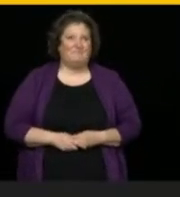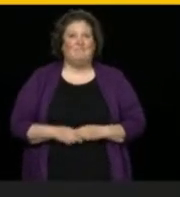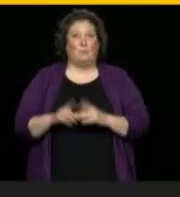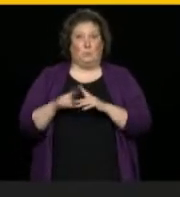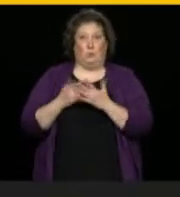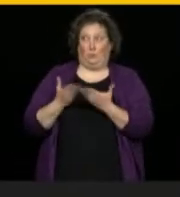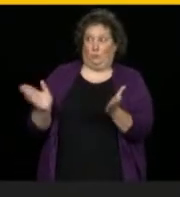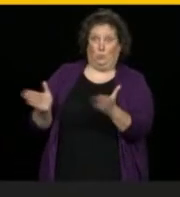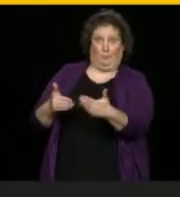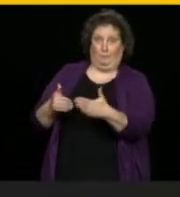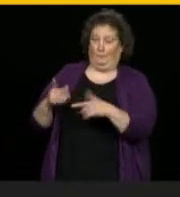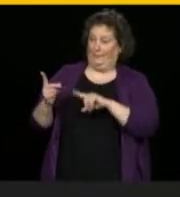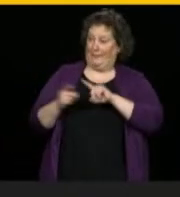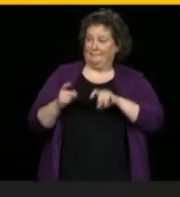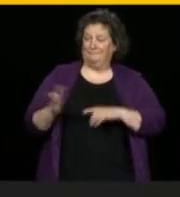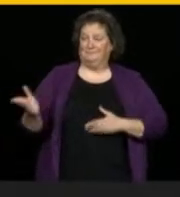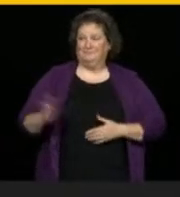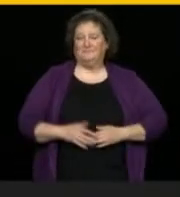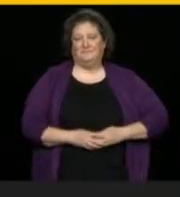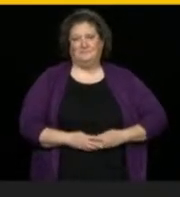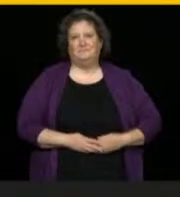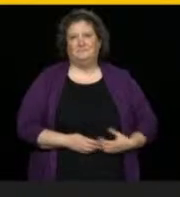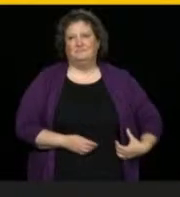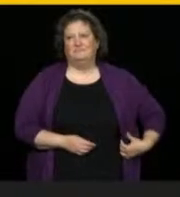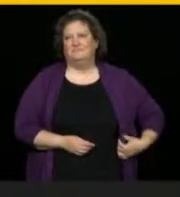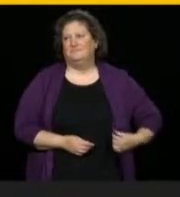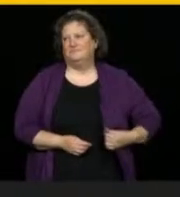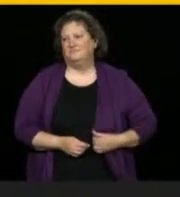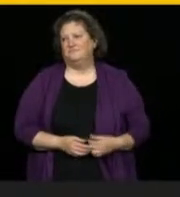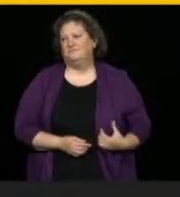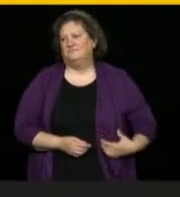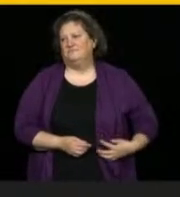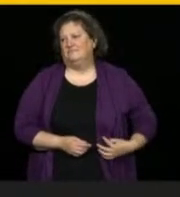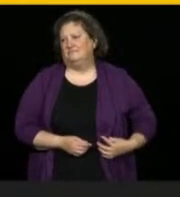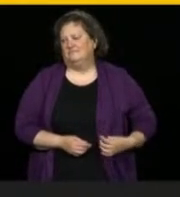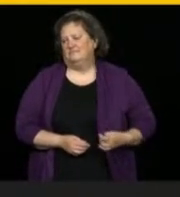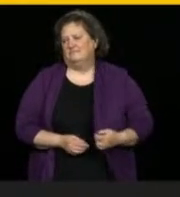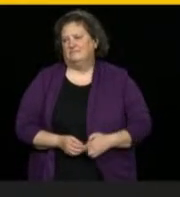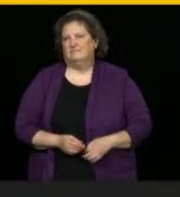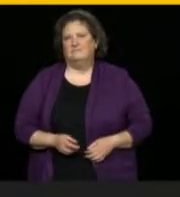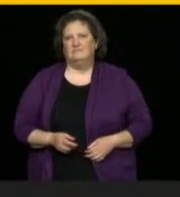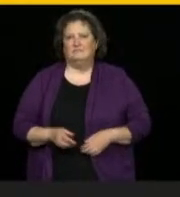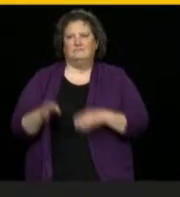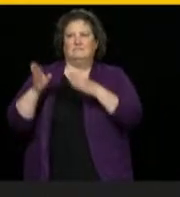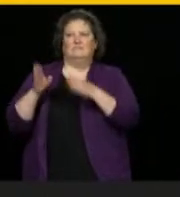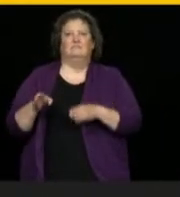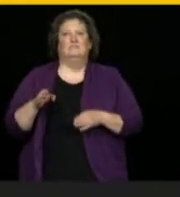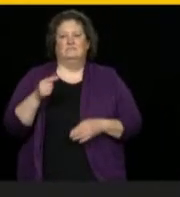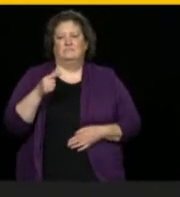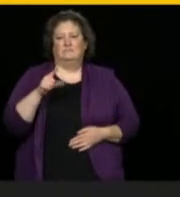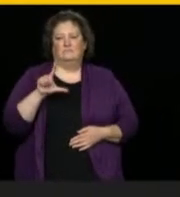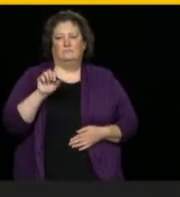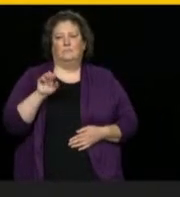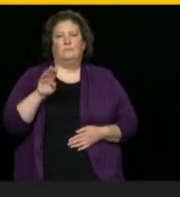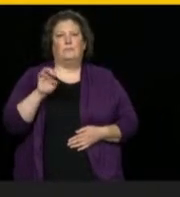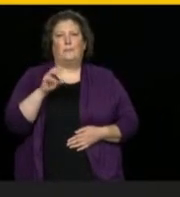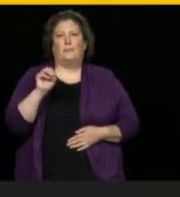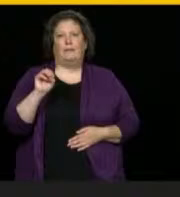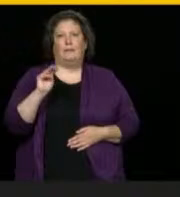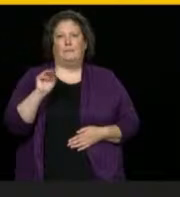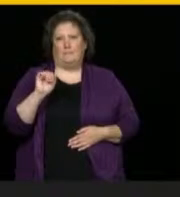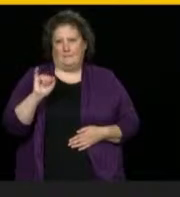We're going to start today's question period with journalists in the room. Walsh with the Globe and Mail. Last week, you told reporters that the We